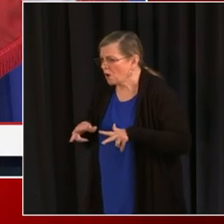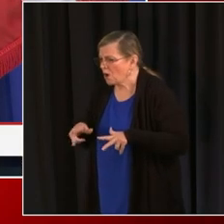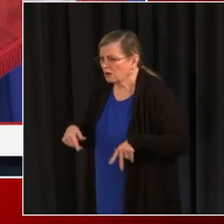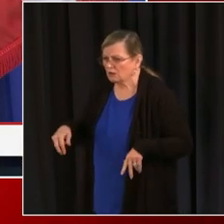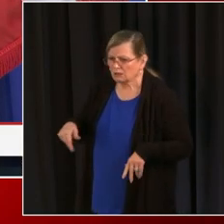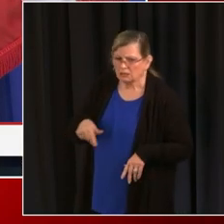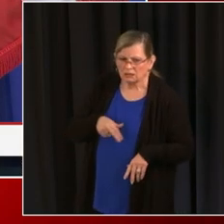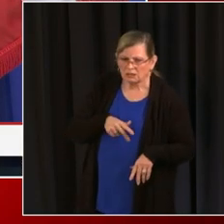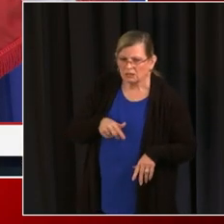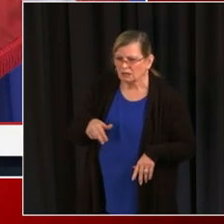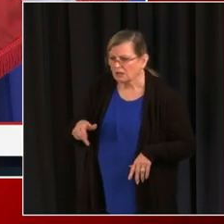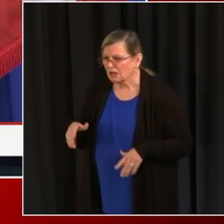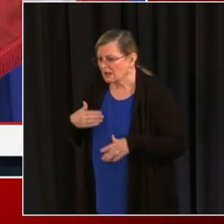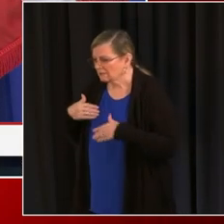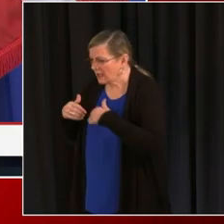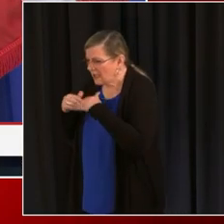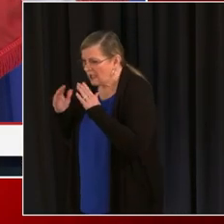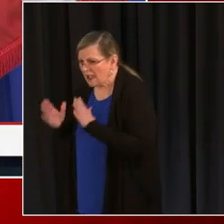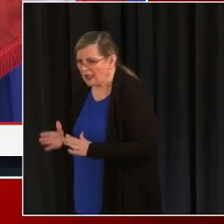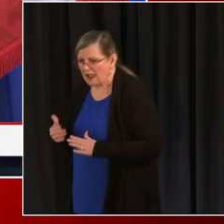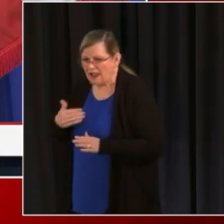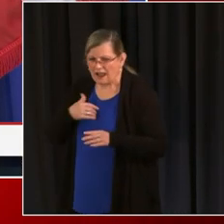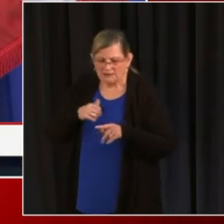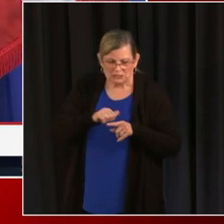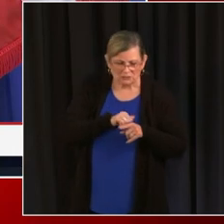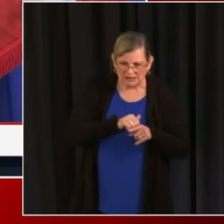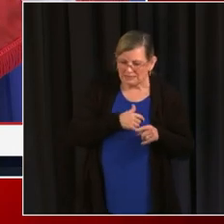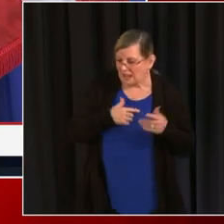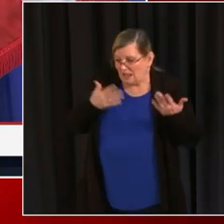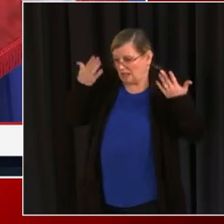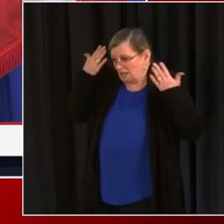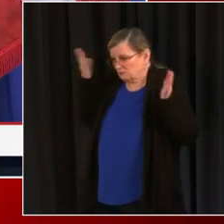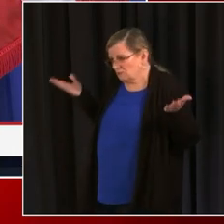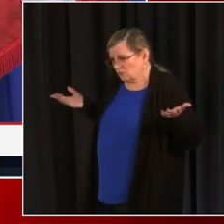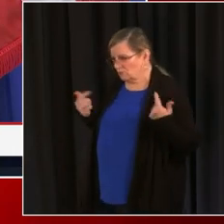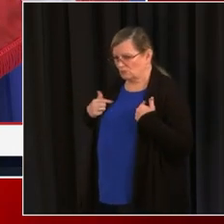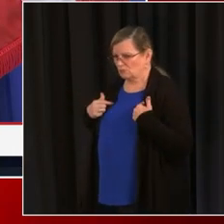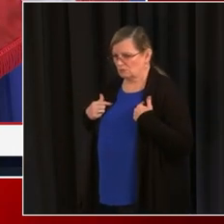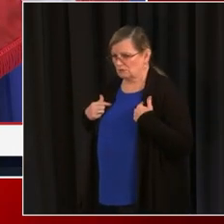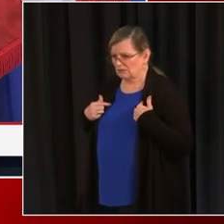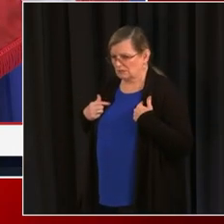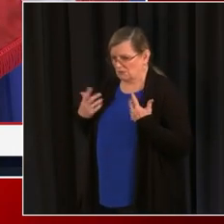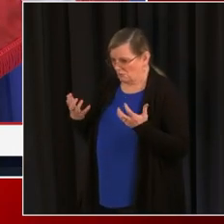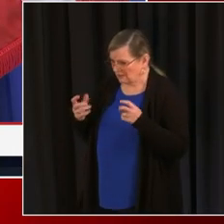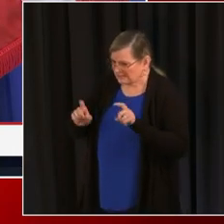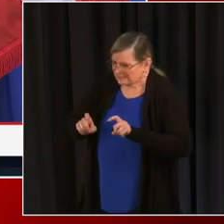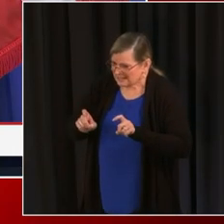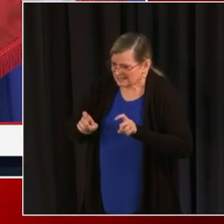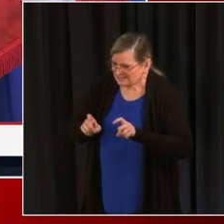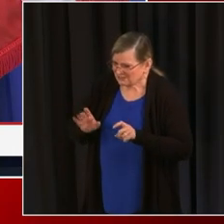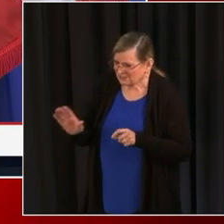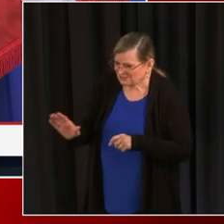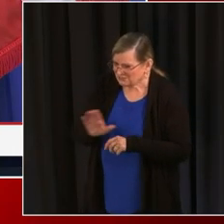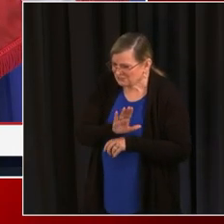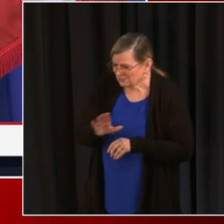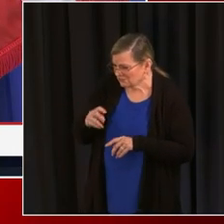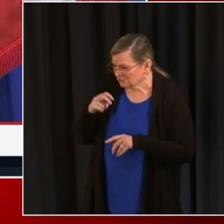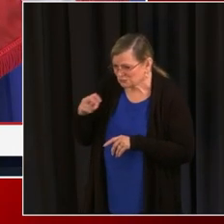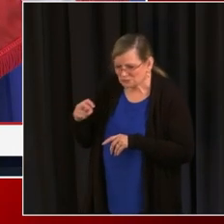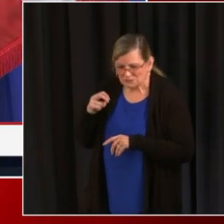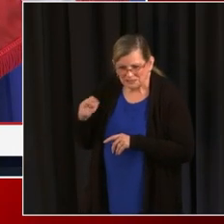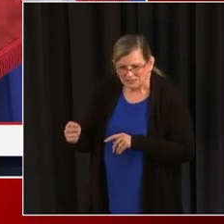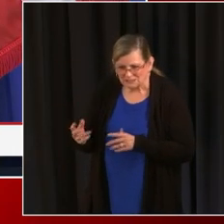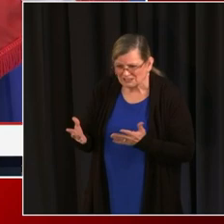they may have an open house, they may have a training. So they want to test out their